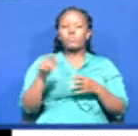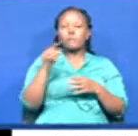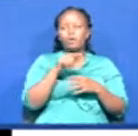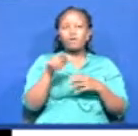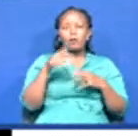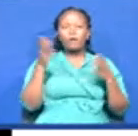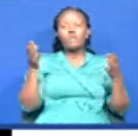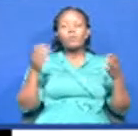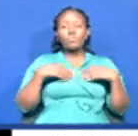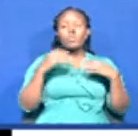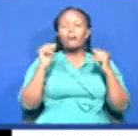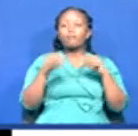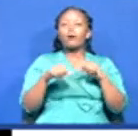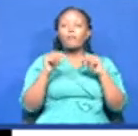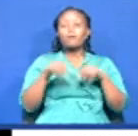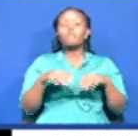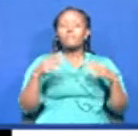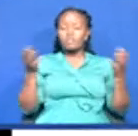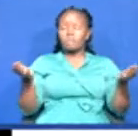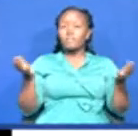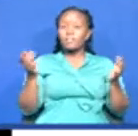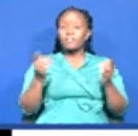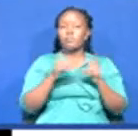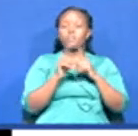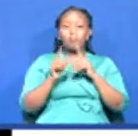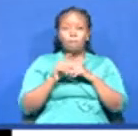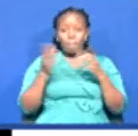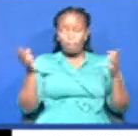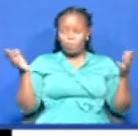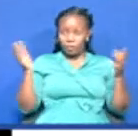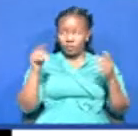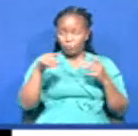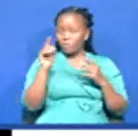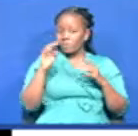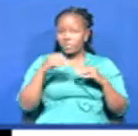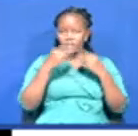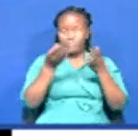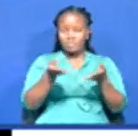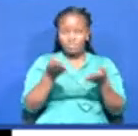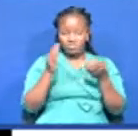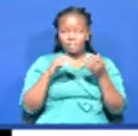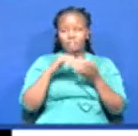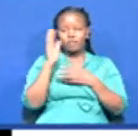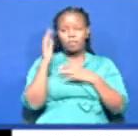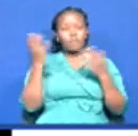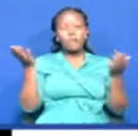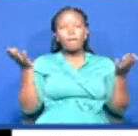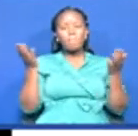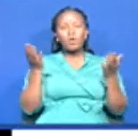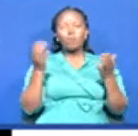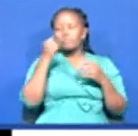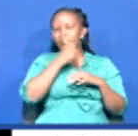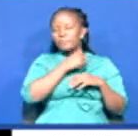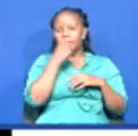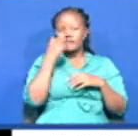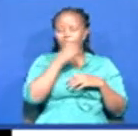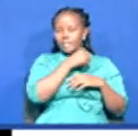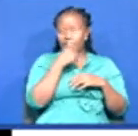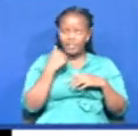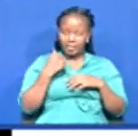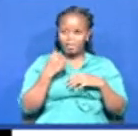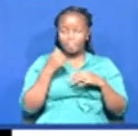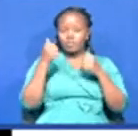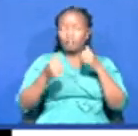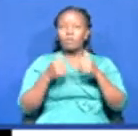there's a possibility that you also, you are also giving out more trade secrets, which now